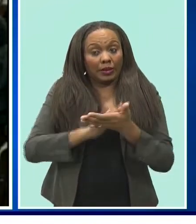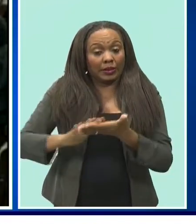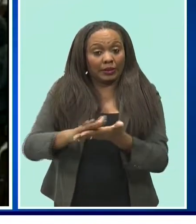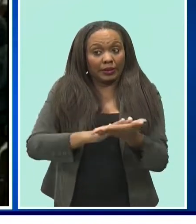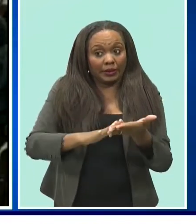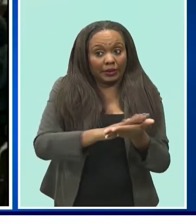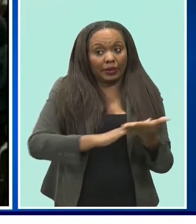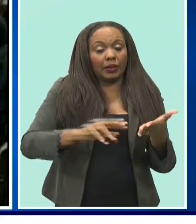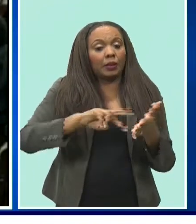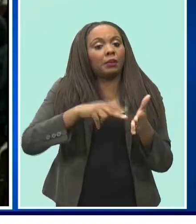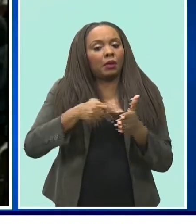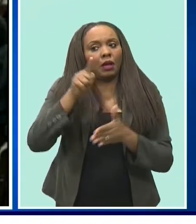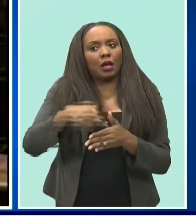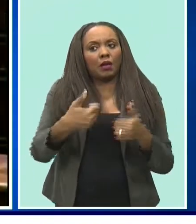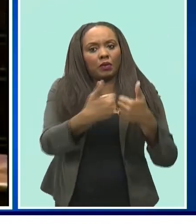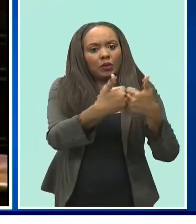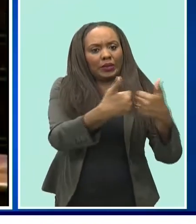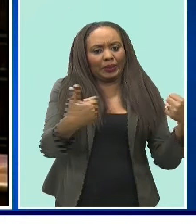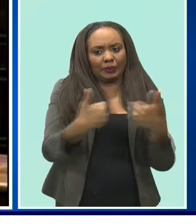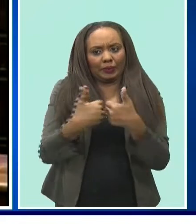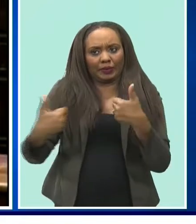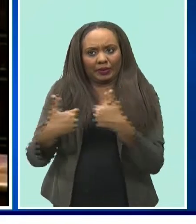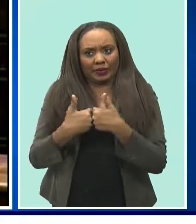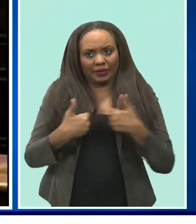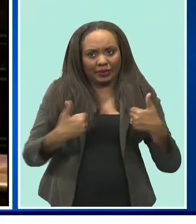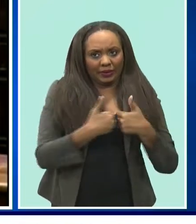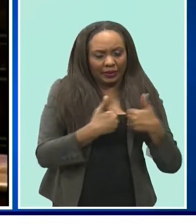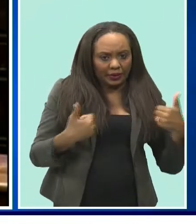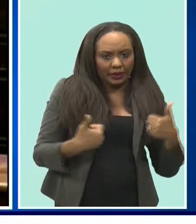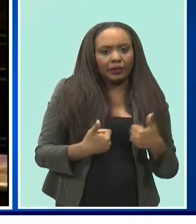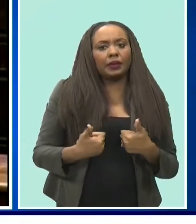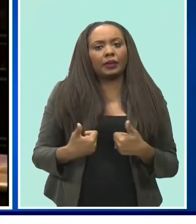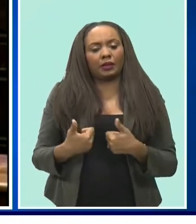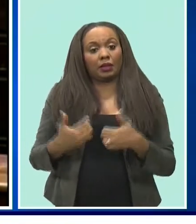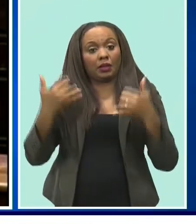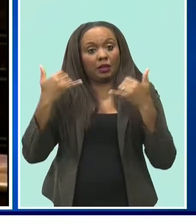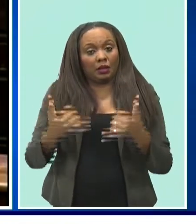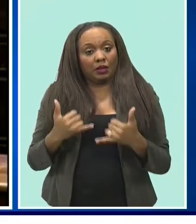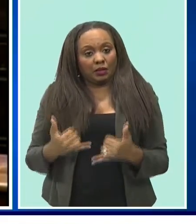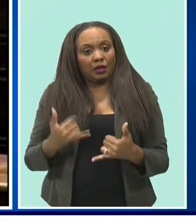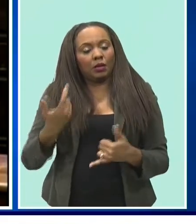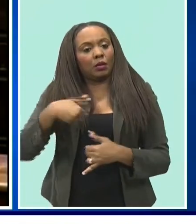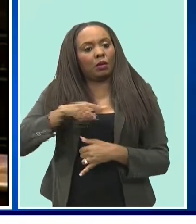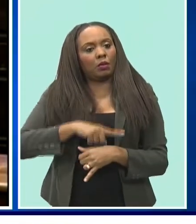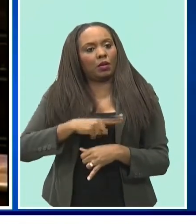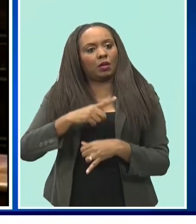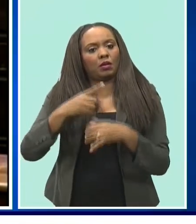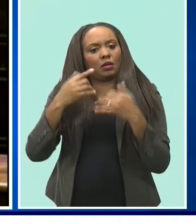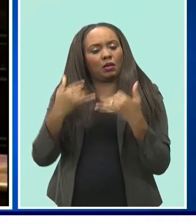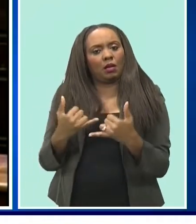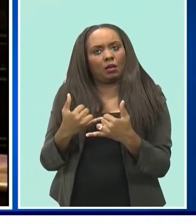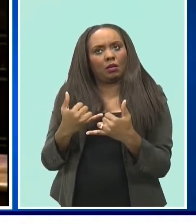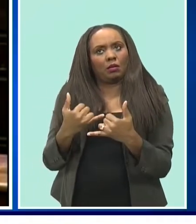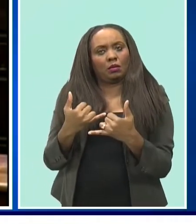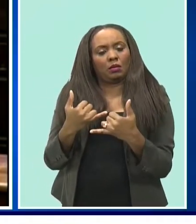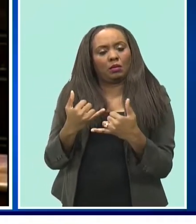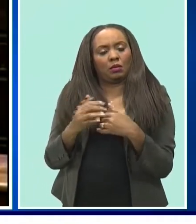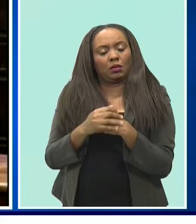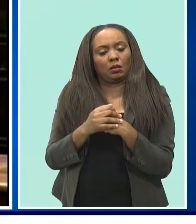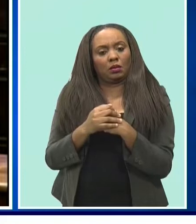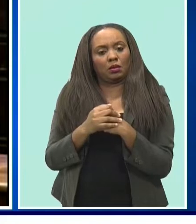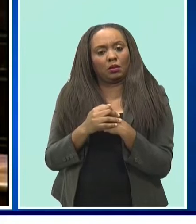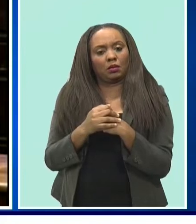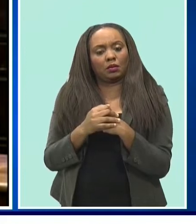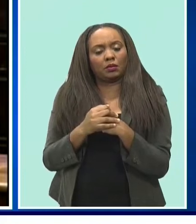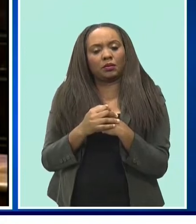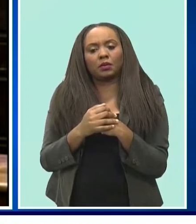the various types of waste. Right. The municipal waste is there. At present, we are in the habit. And